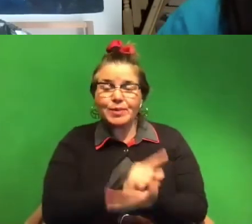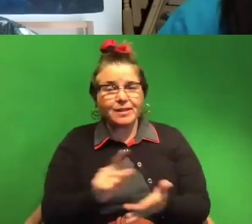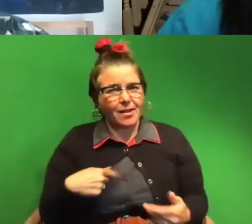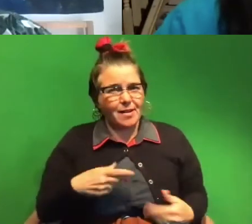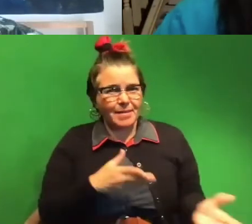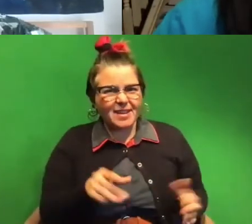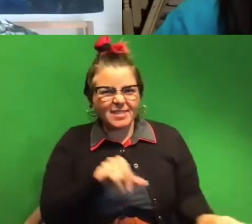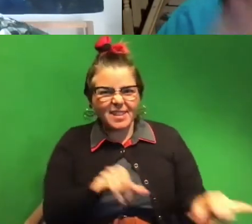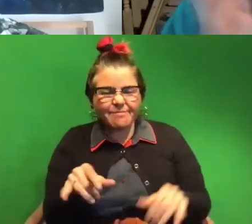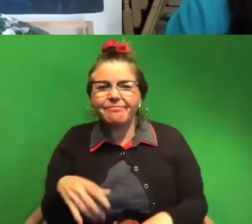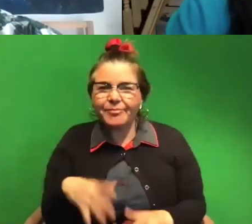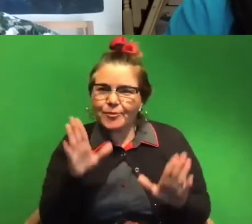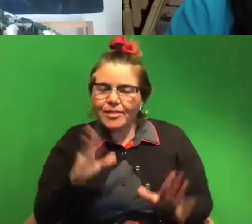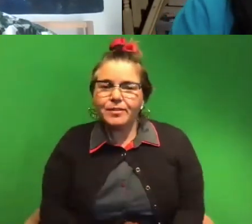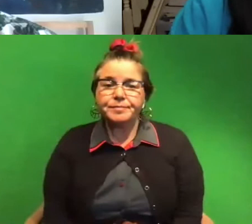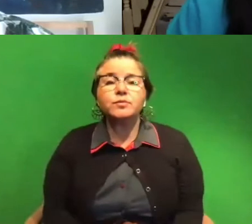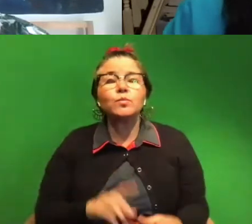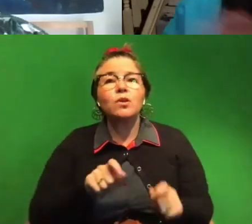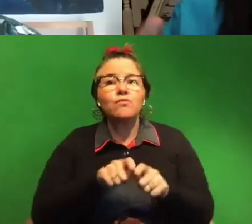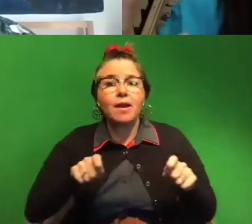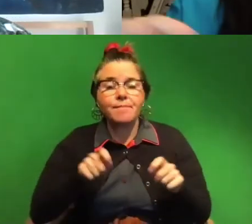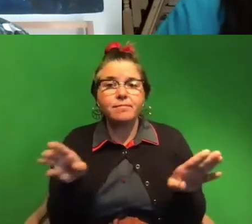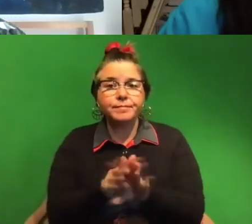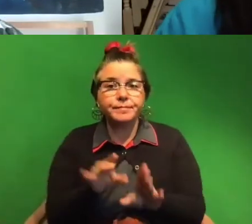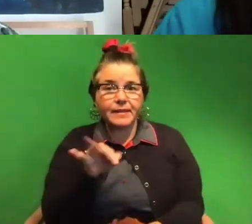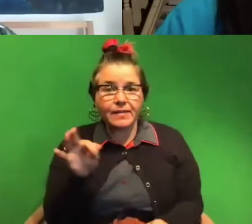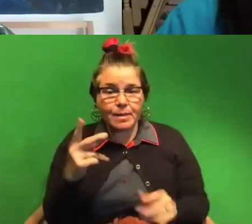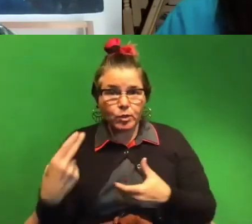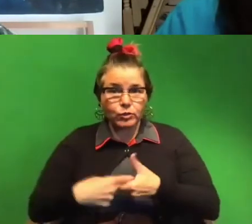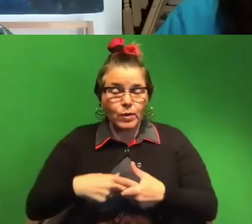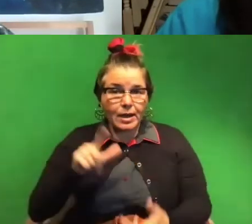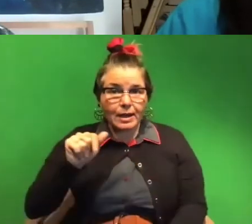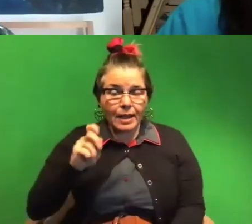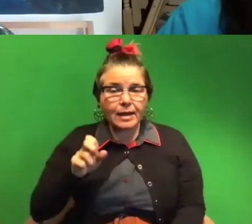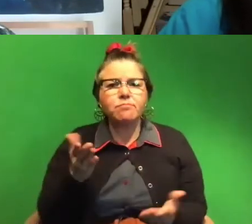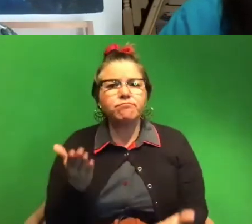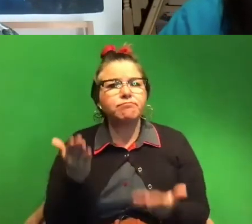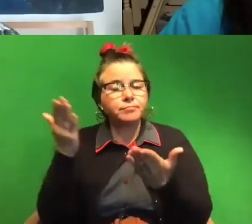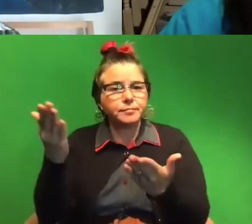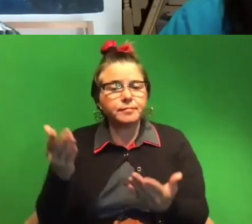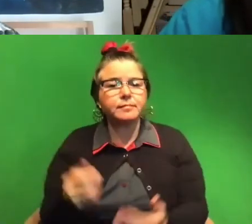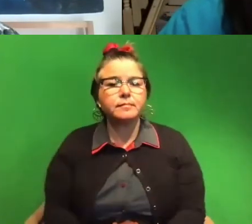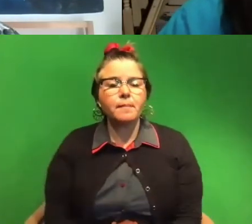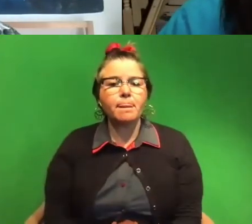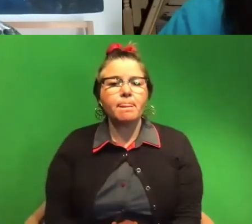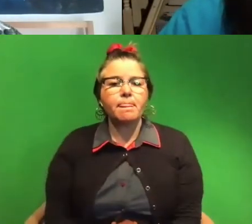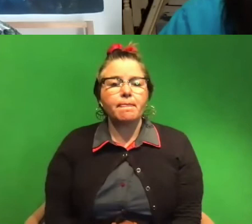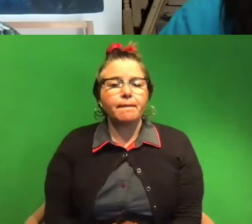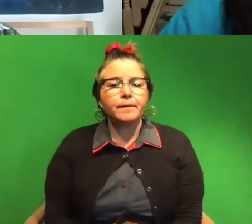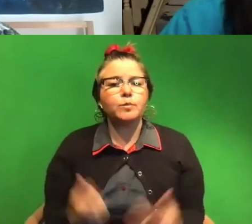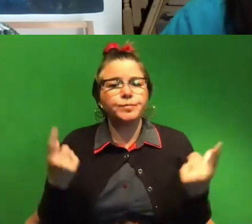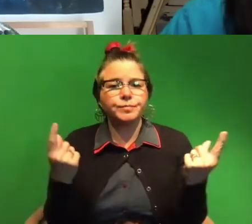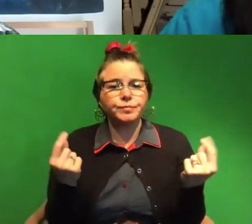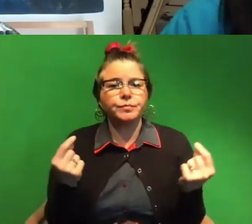wonderful. So to wrap up, if anybody joined us late, we have some suggestions for what you can do